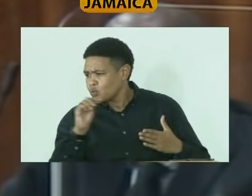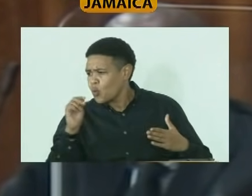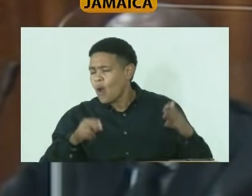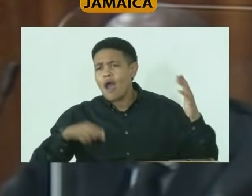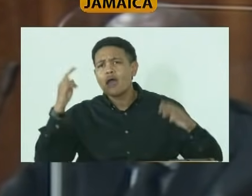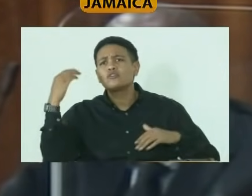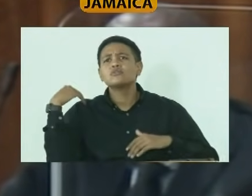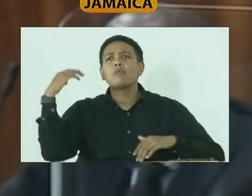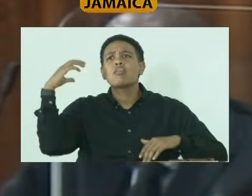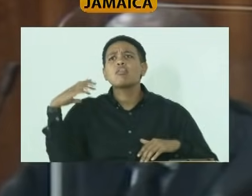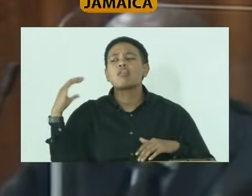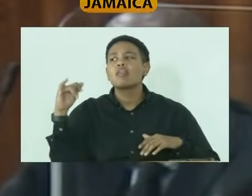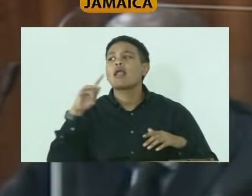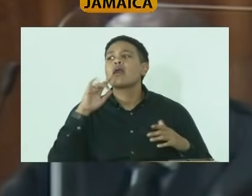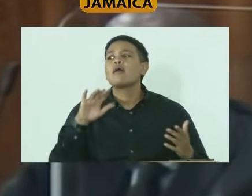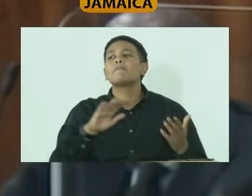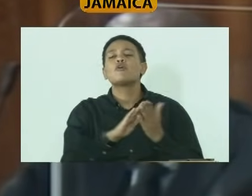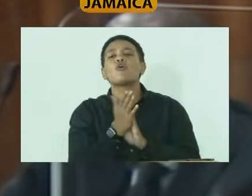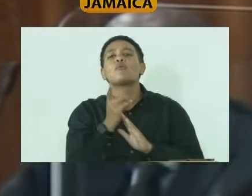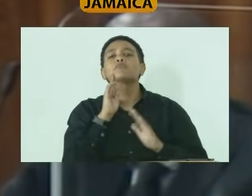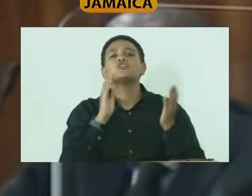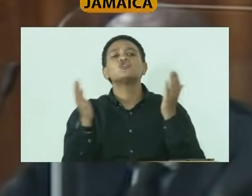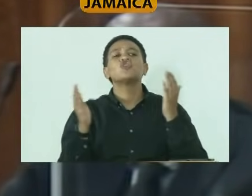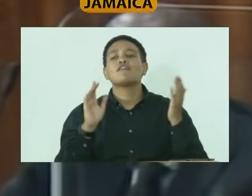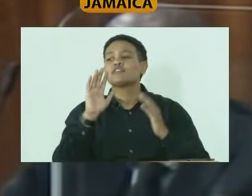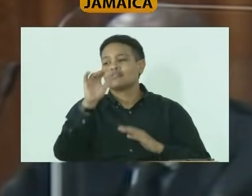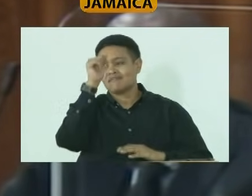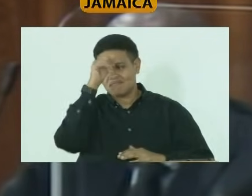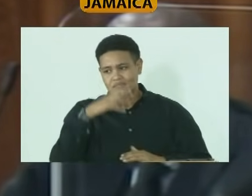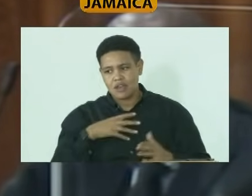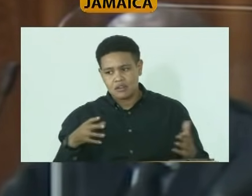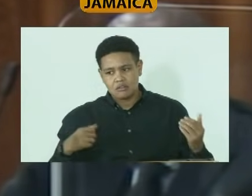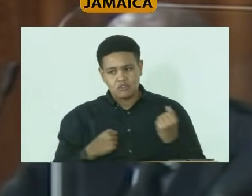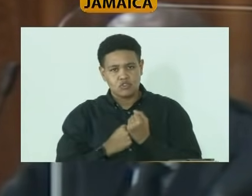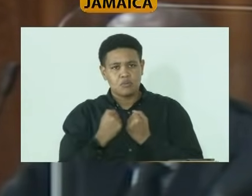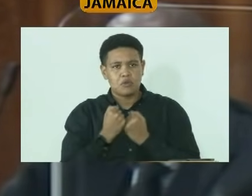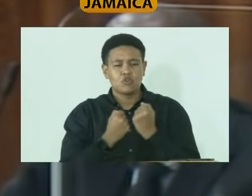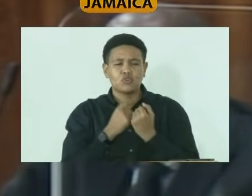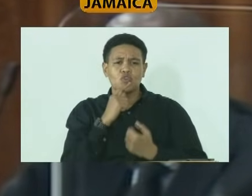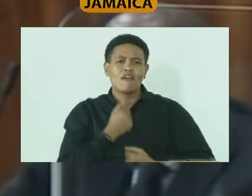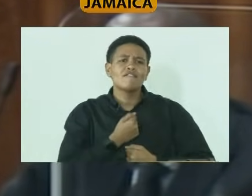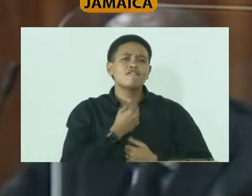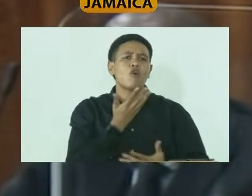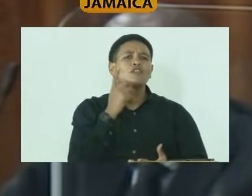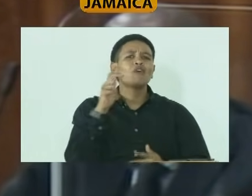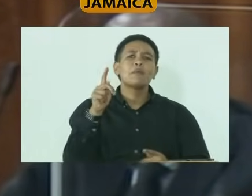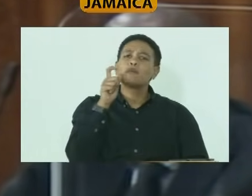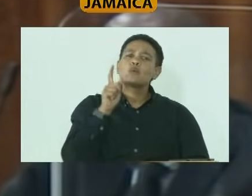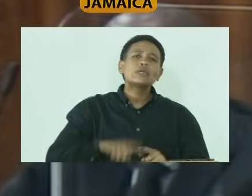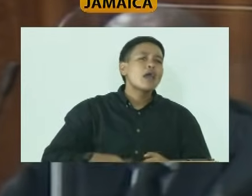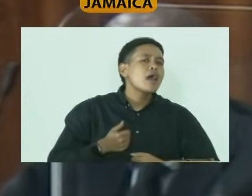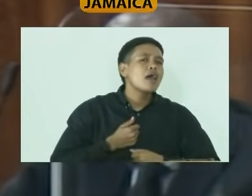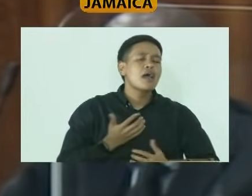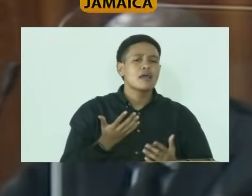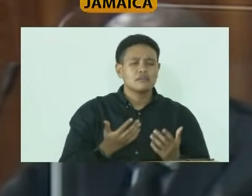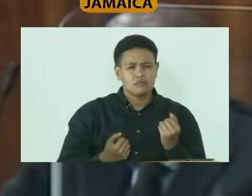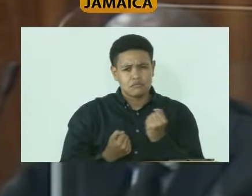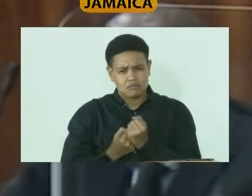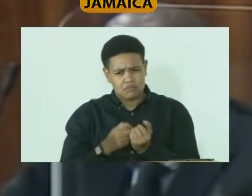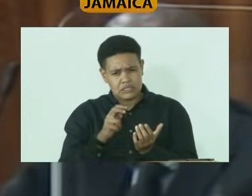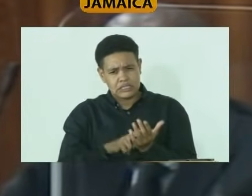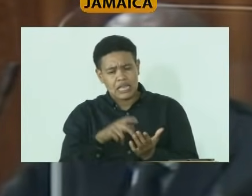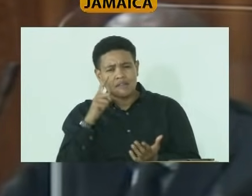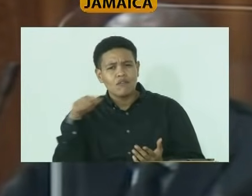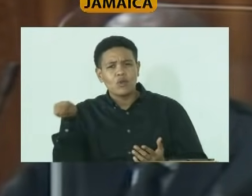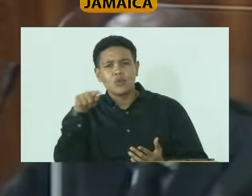calling than that of being in the service of your fellow man, to be a voice for the voiceless, to act as a hand and feet for the lame